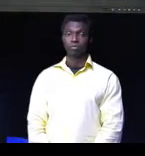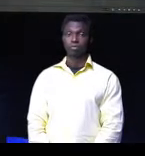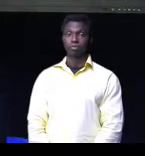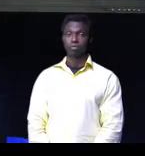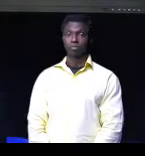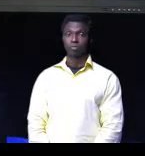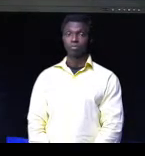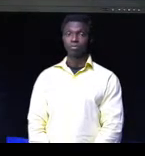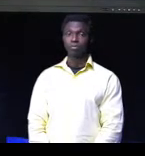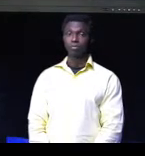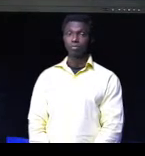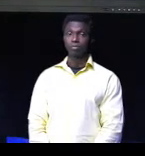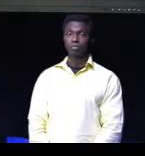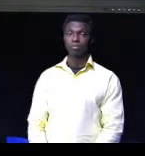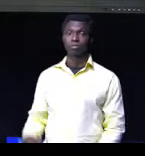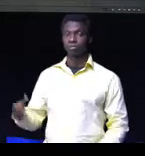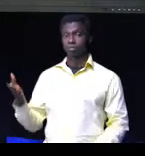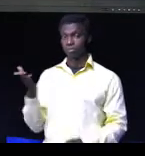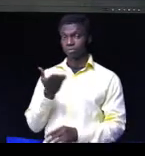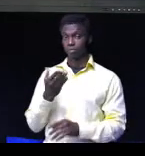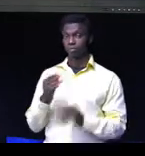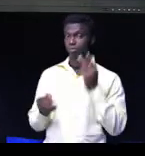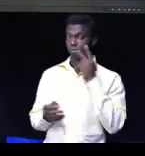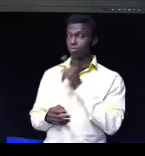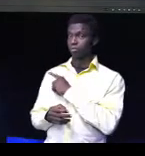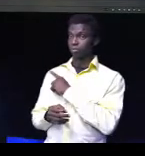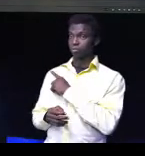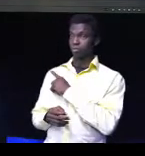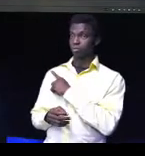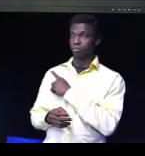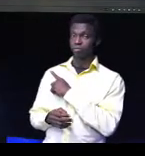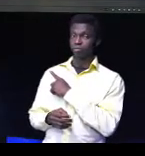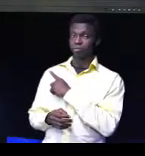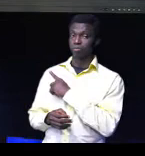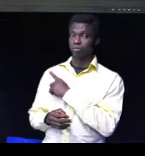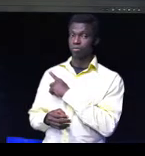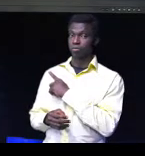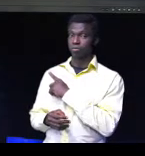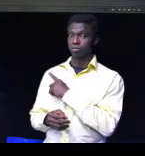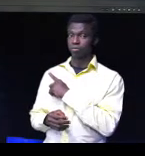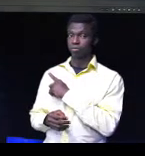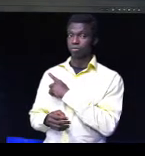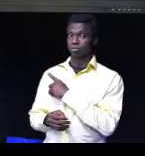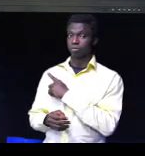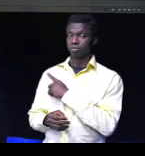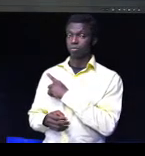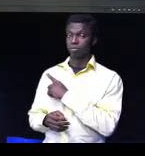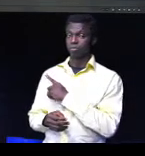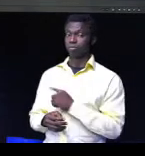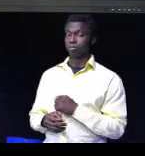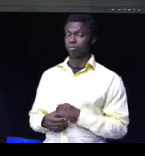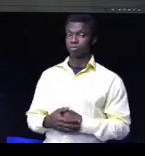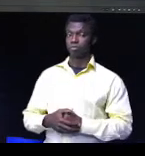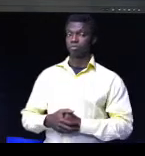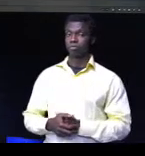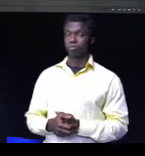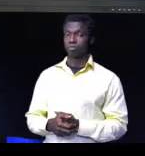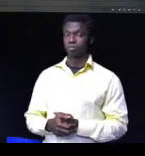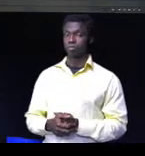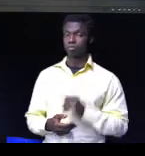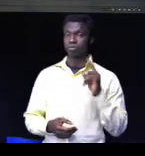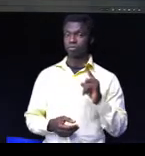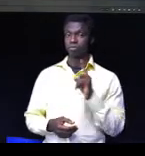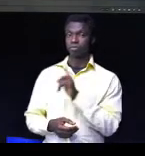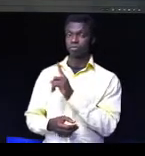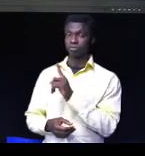0 bar. Now we'll cross it with 1 bar and 1 bar. And this is 1 1. So this is 1 1